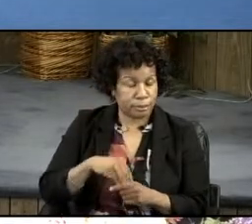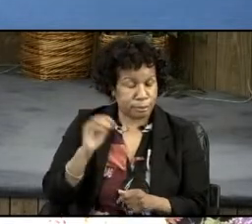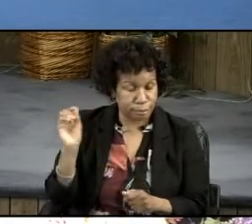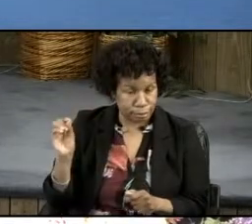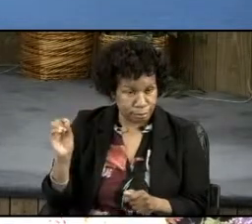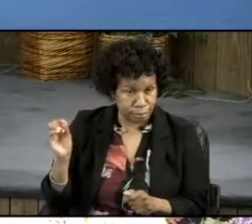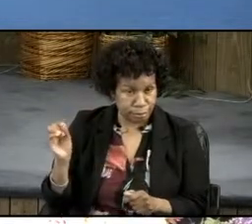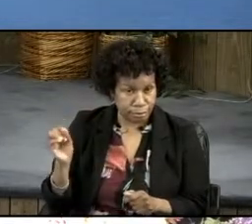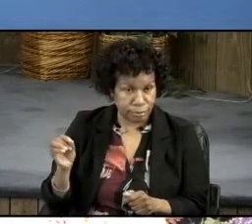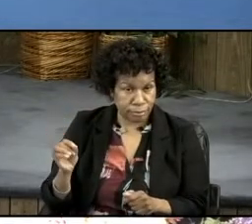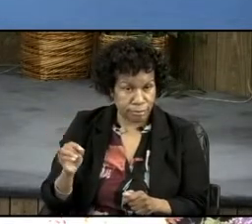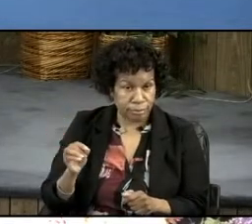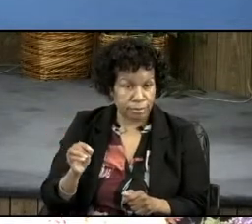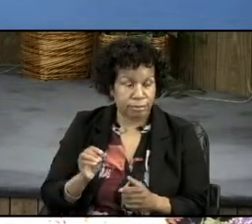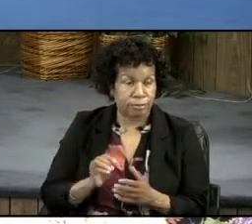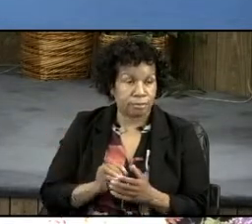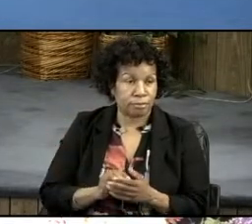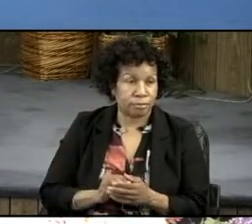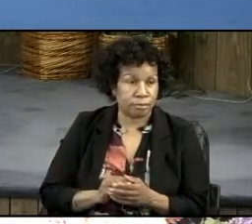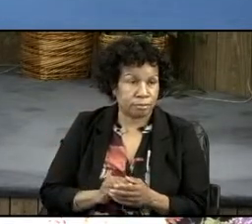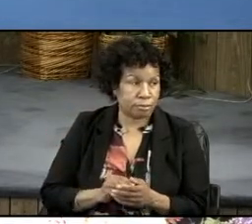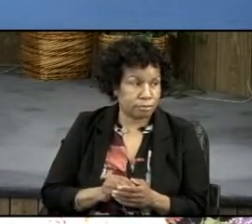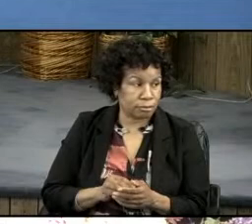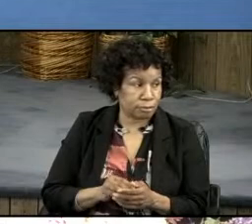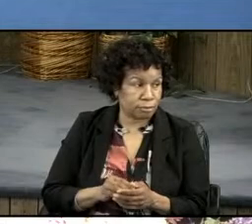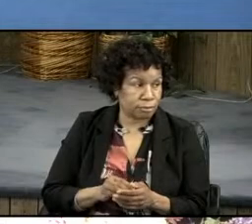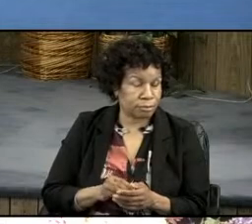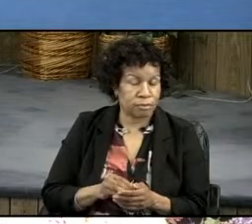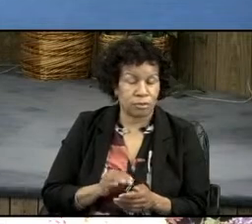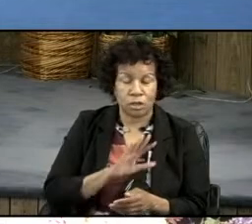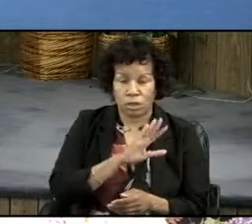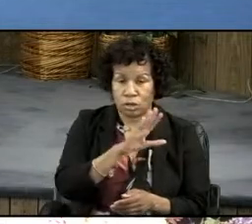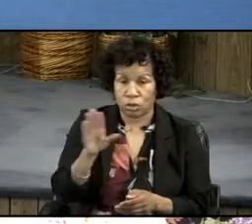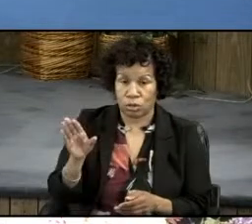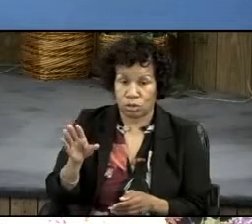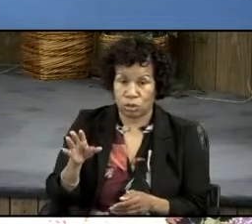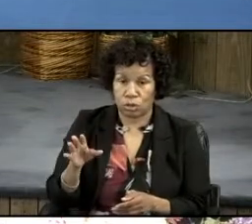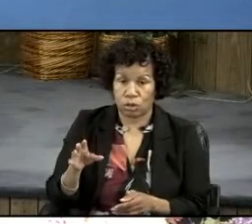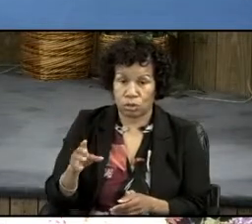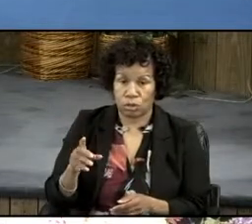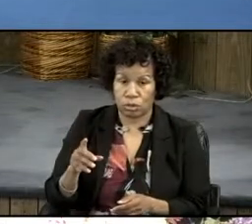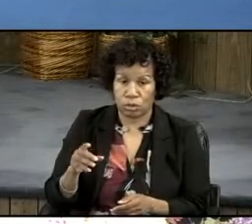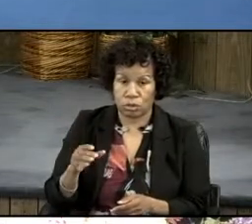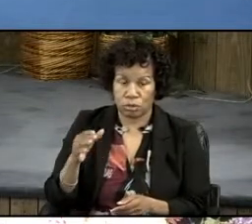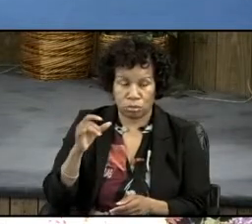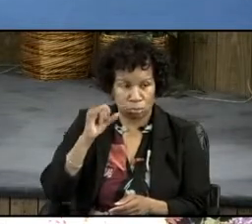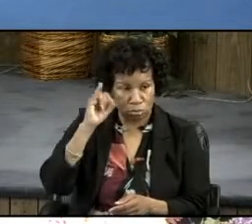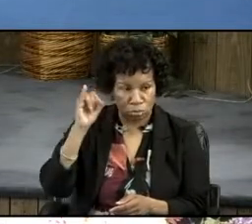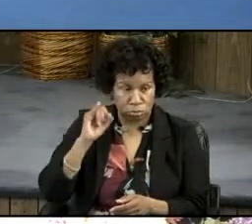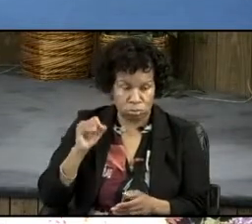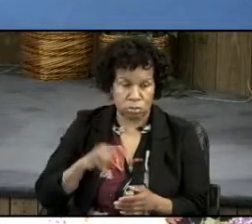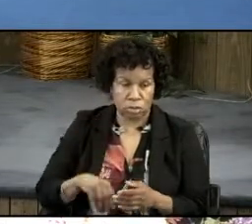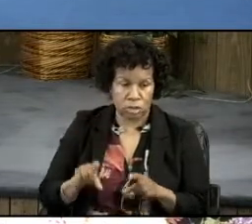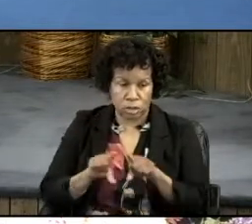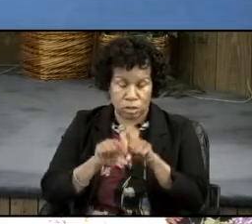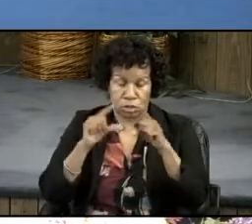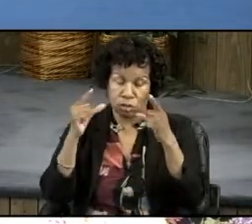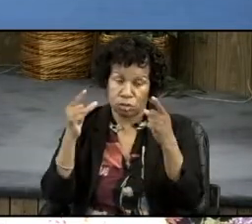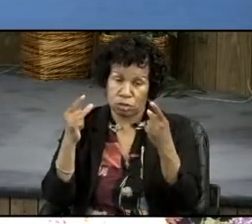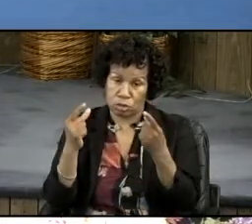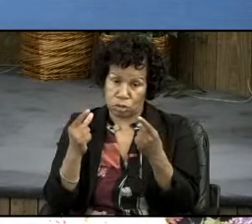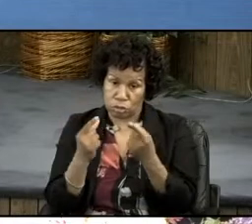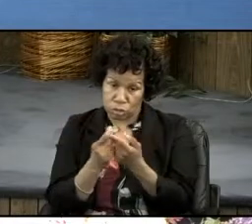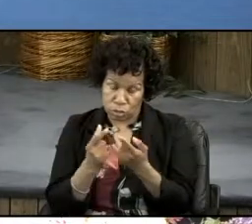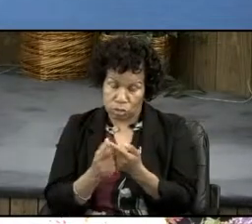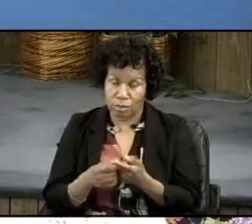you'll cheat, you'll steal, because your identity is in the group. And God says, I can't use you until I